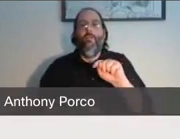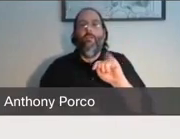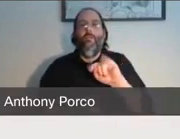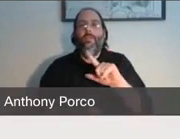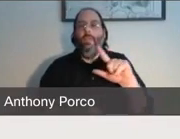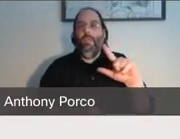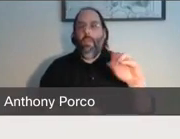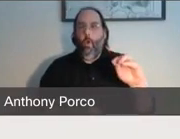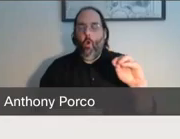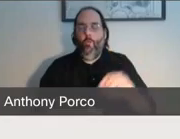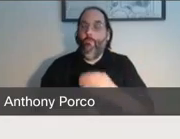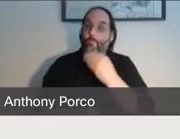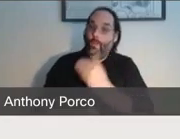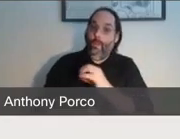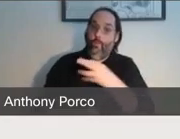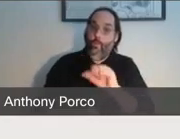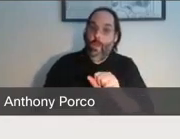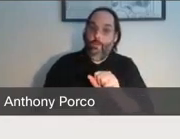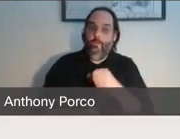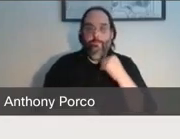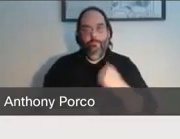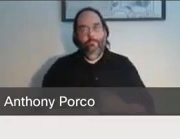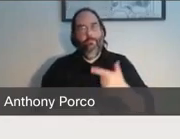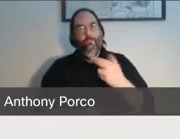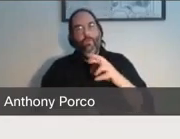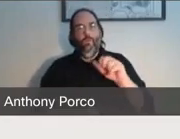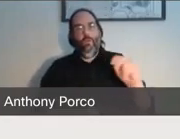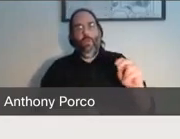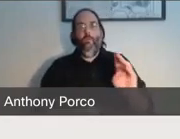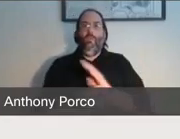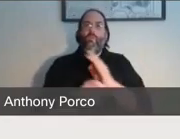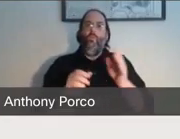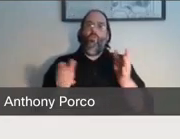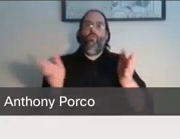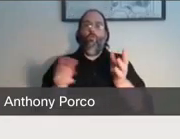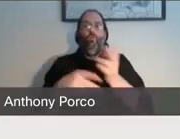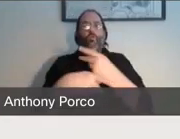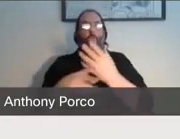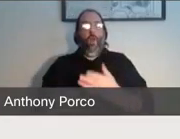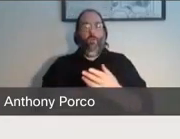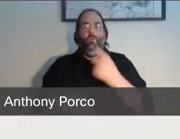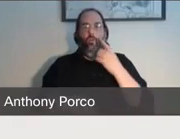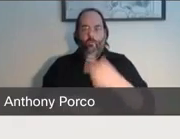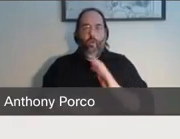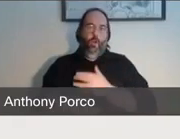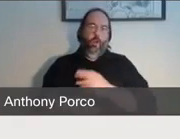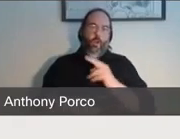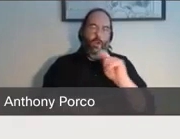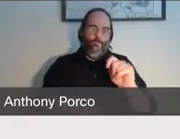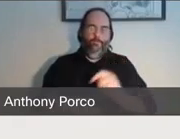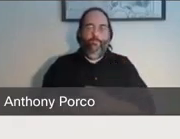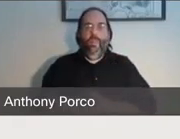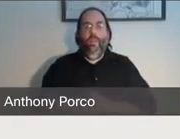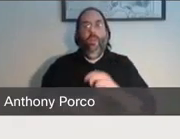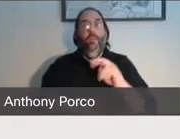Thank you very much, Chris. My name is Herson Castillo. I am the Business Services Supervisor for the Business Services Unit. Our